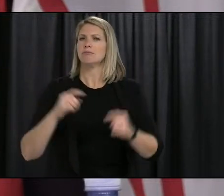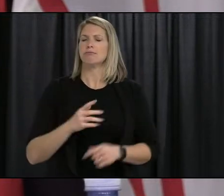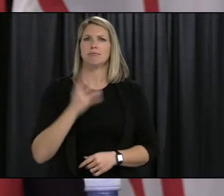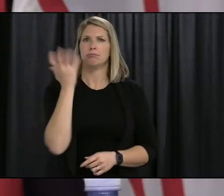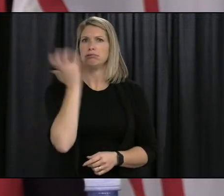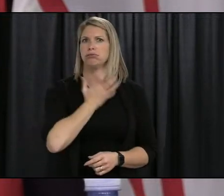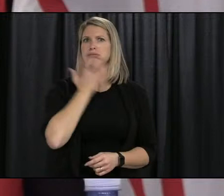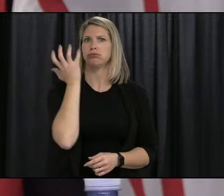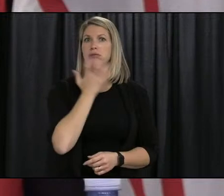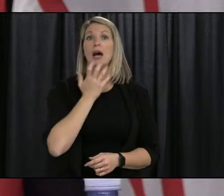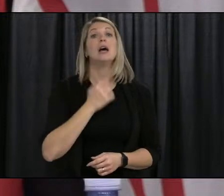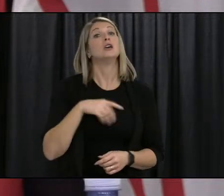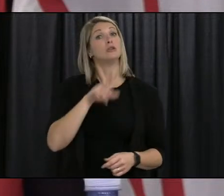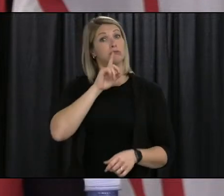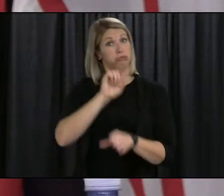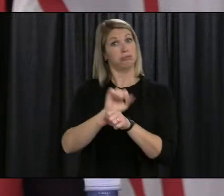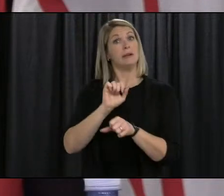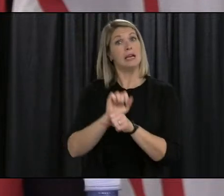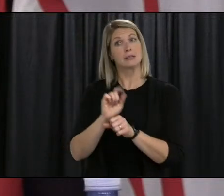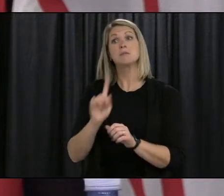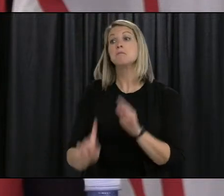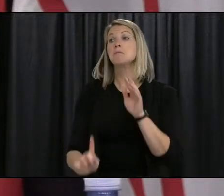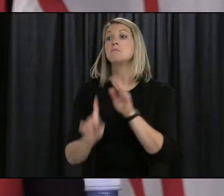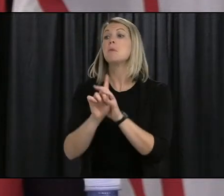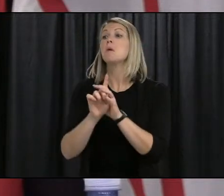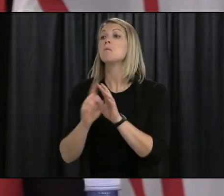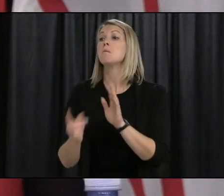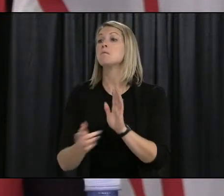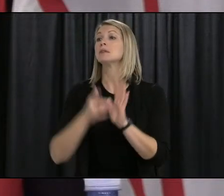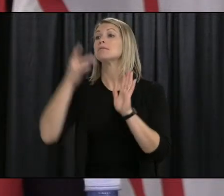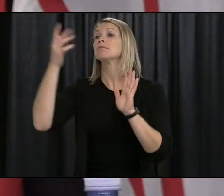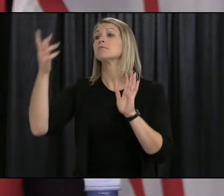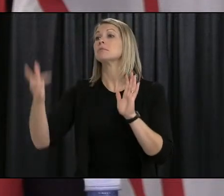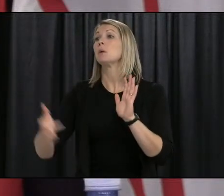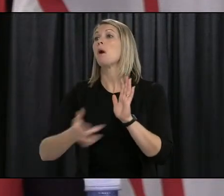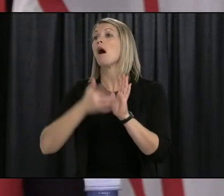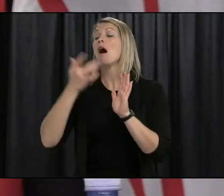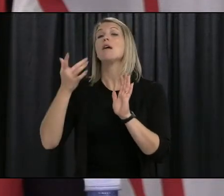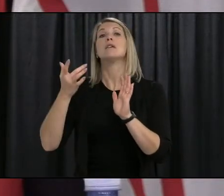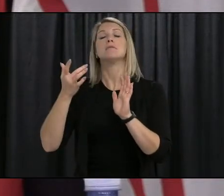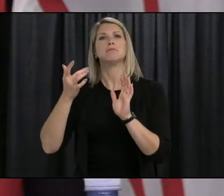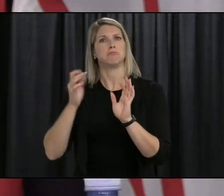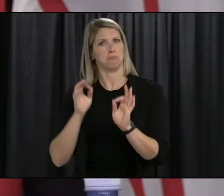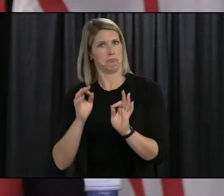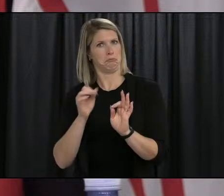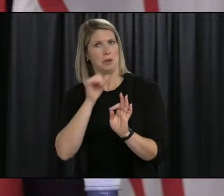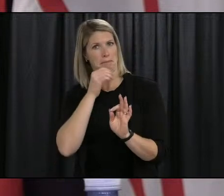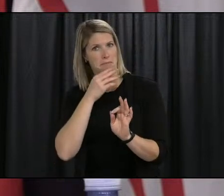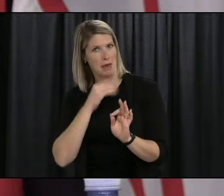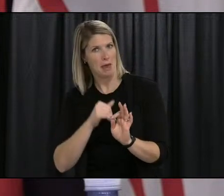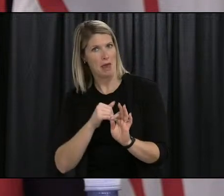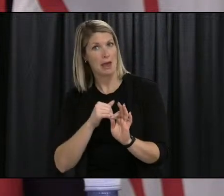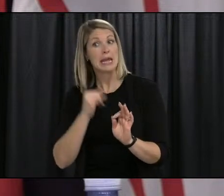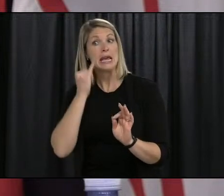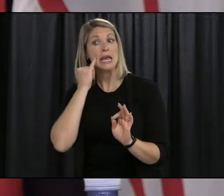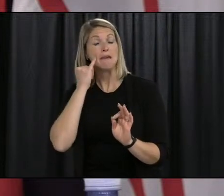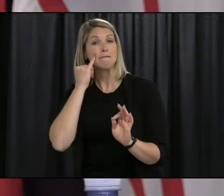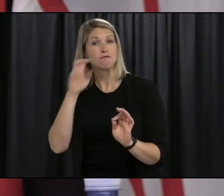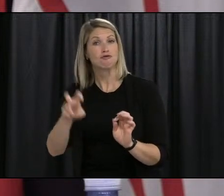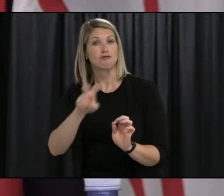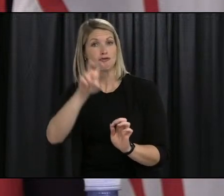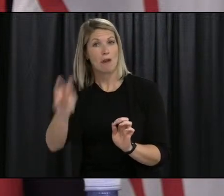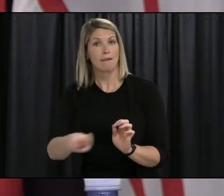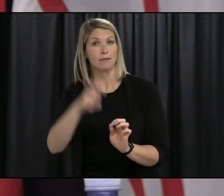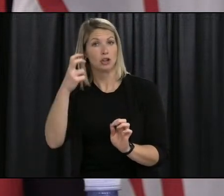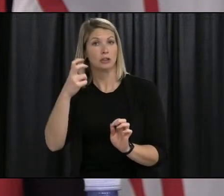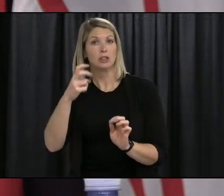cases that we have seen and the small clusters, if we were to increase that, we would be in a really difficult